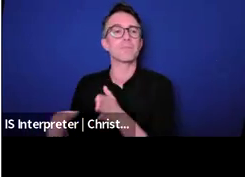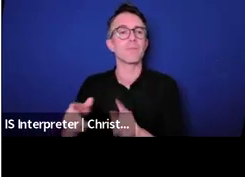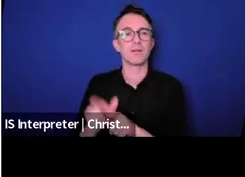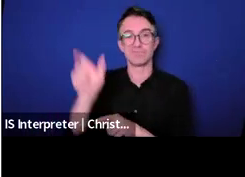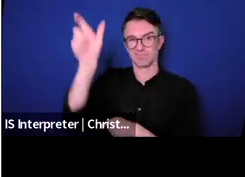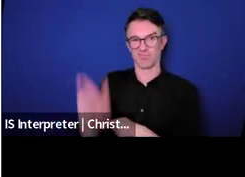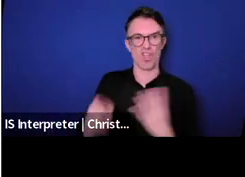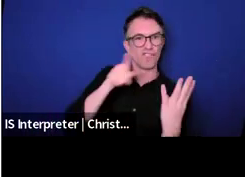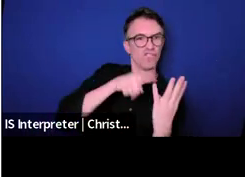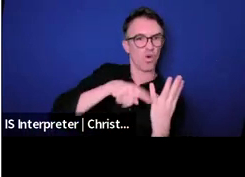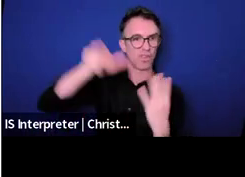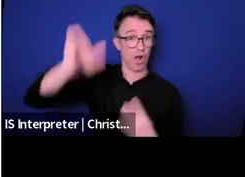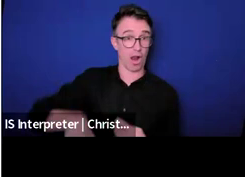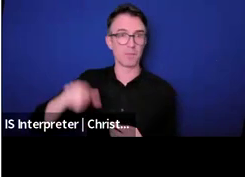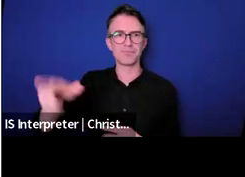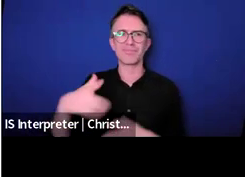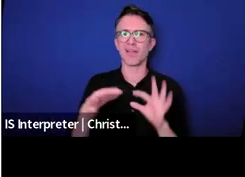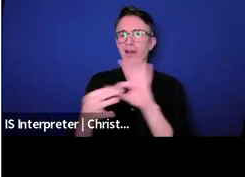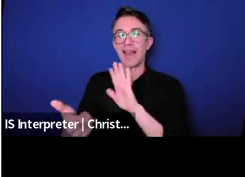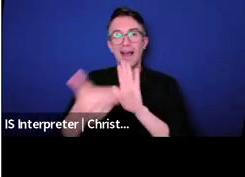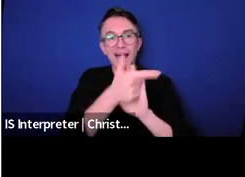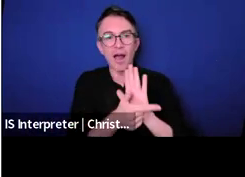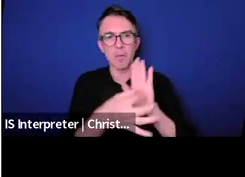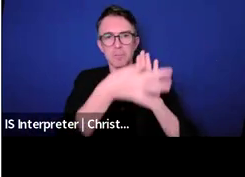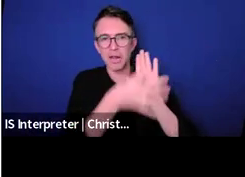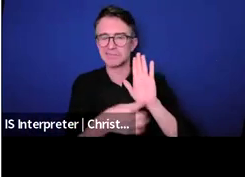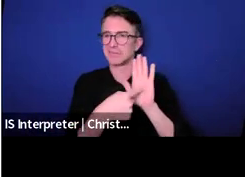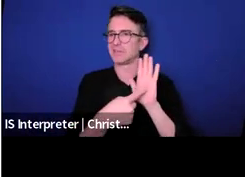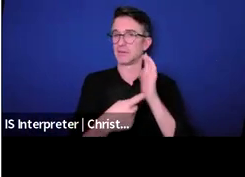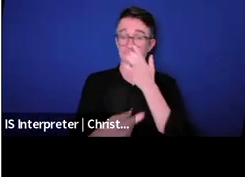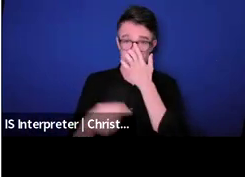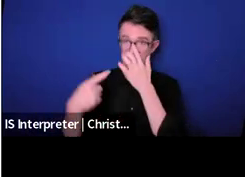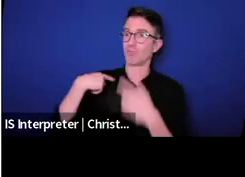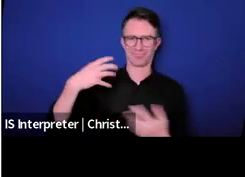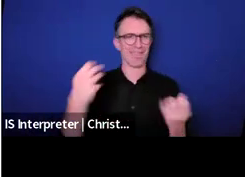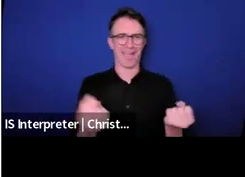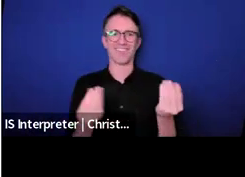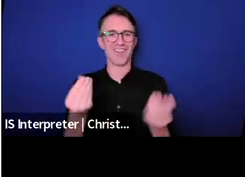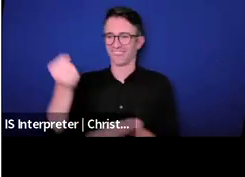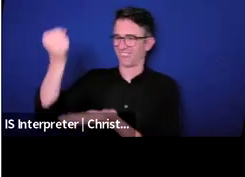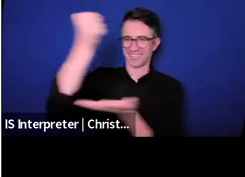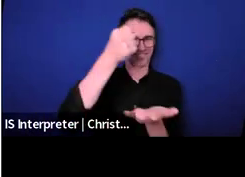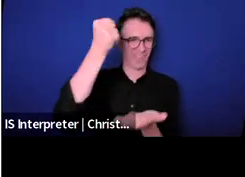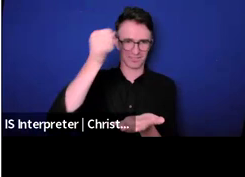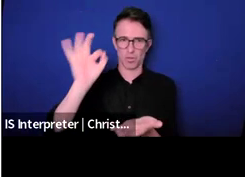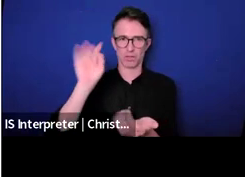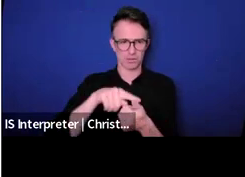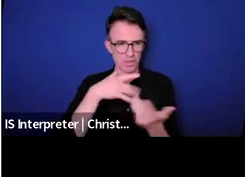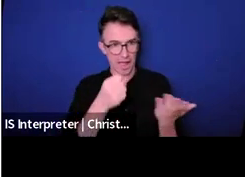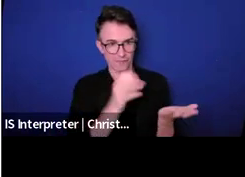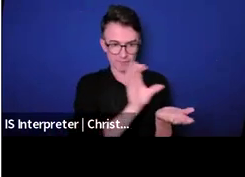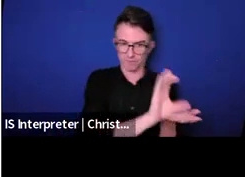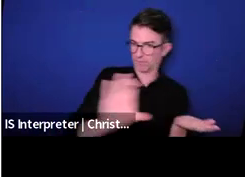were mentioned on the previous slide, financing contributions to the health sector, financing contributions to education, to child